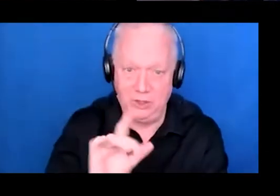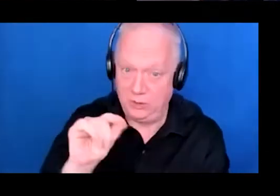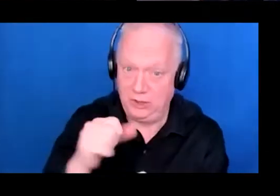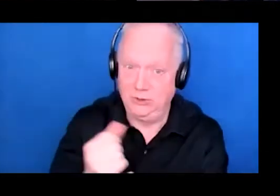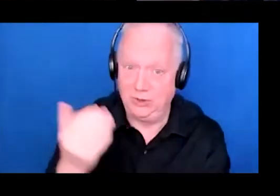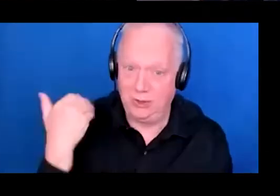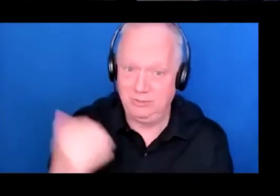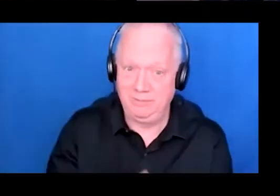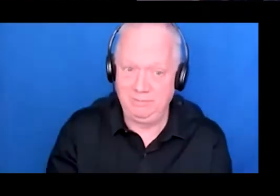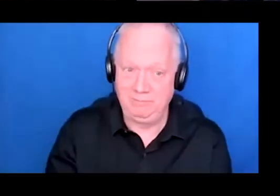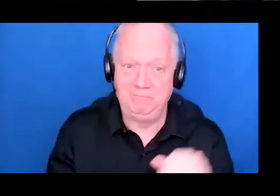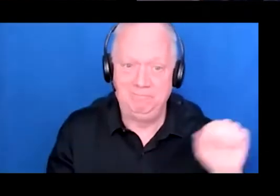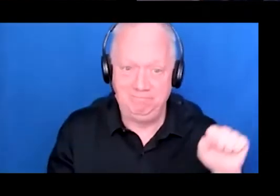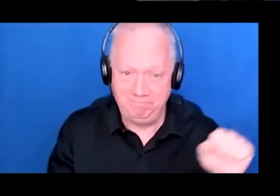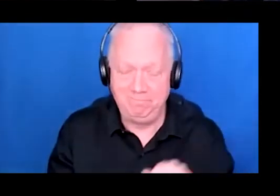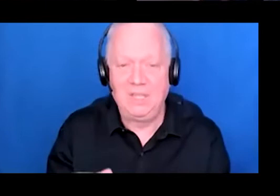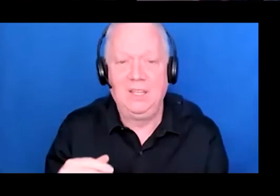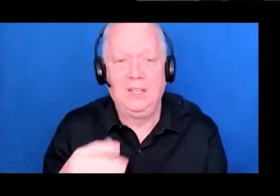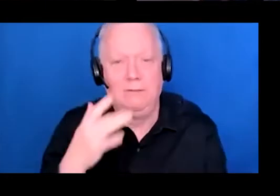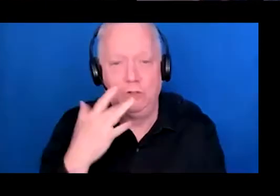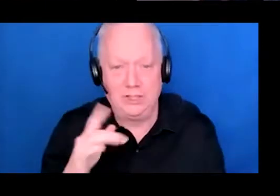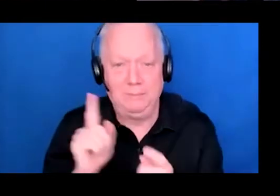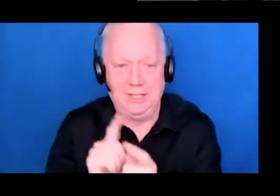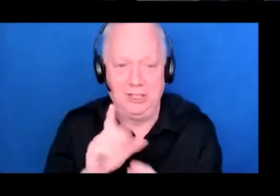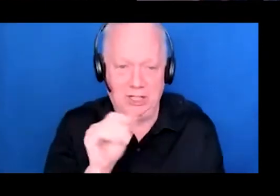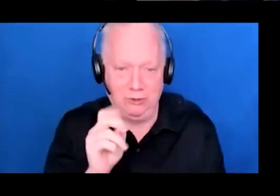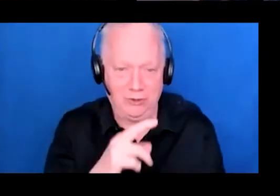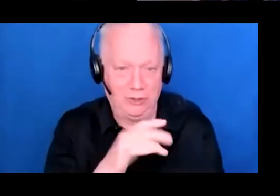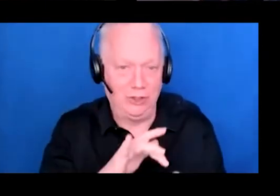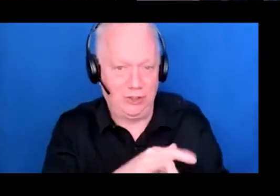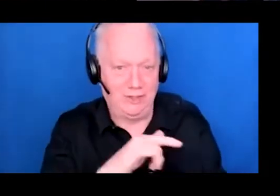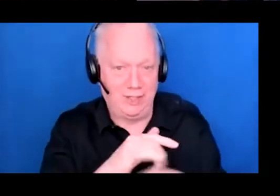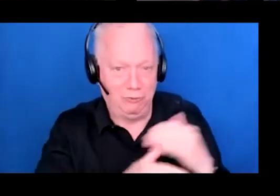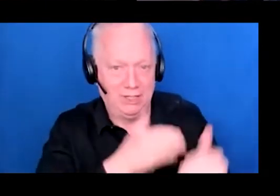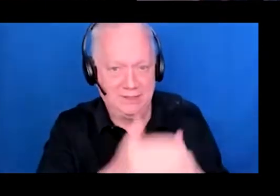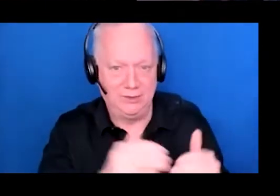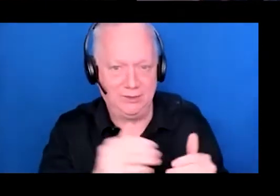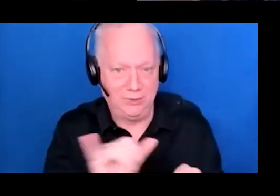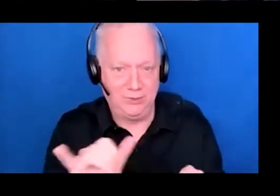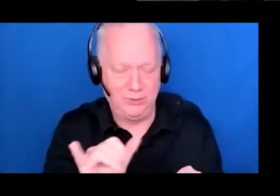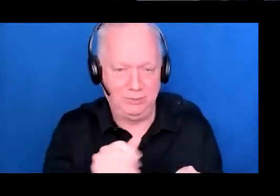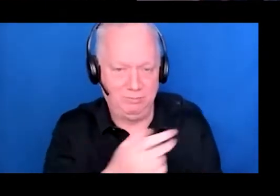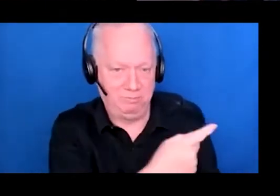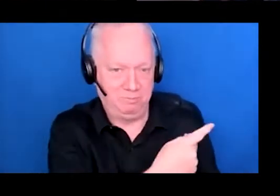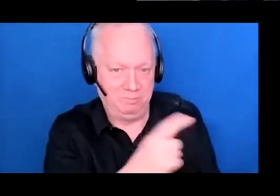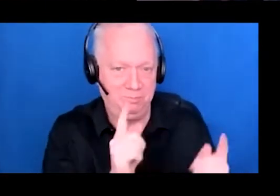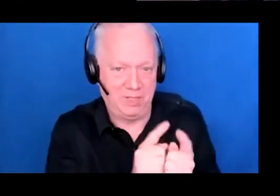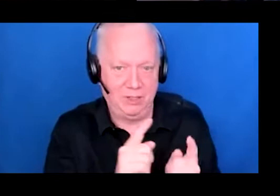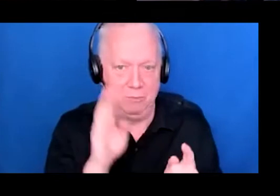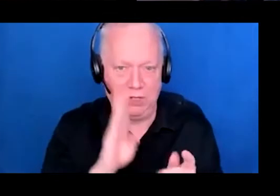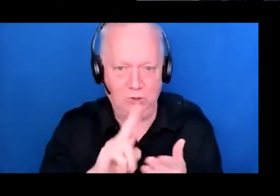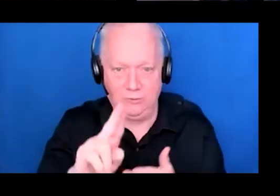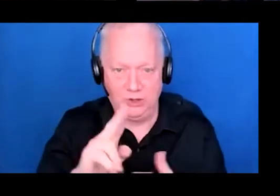ago. Mm-hmm. Fortunately, I met Chandler very early on in that process. Chandler and I met at Brown